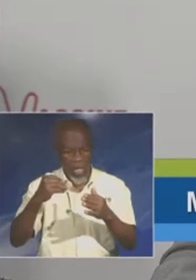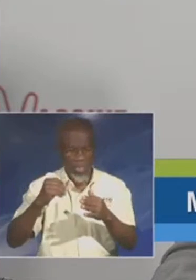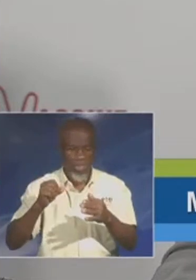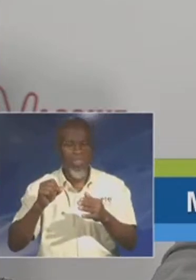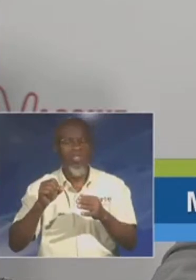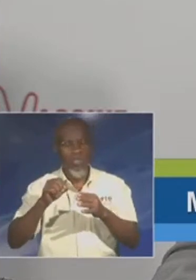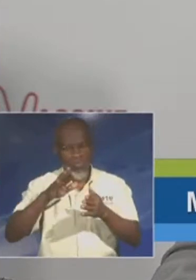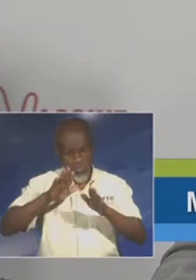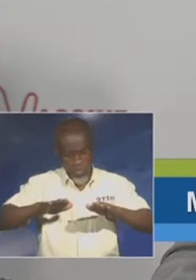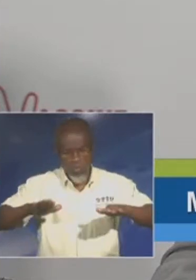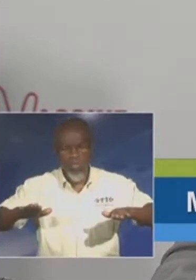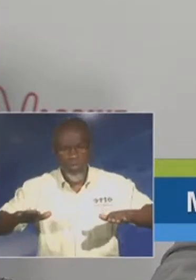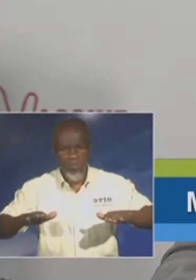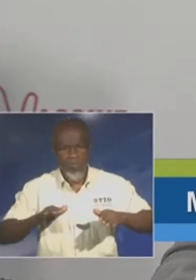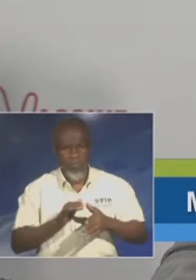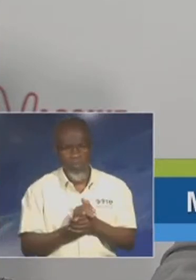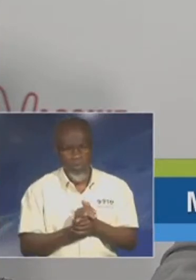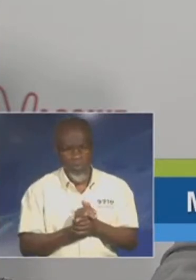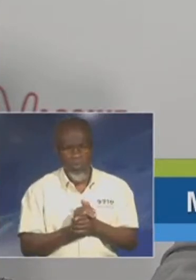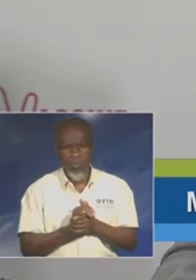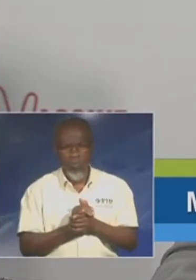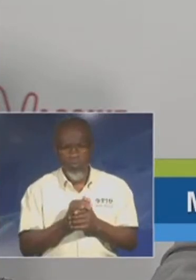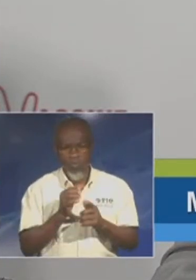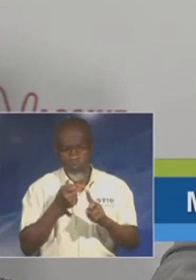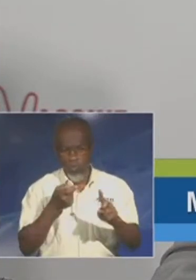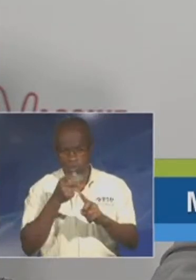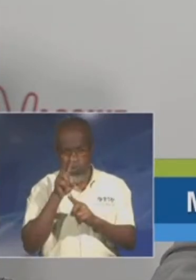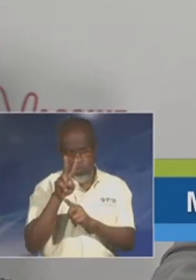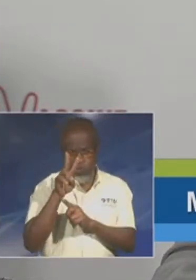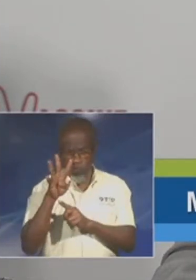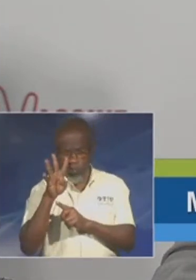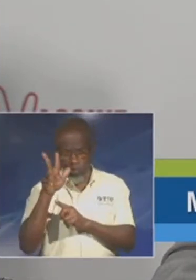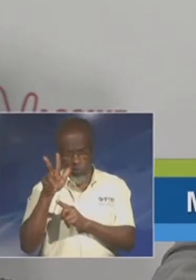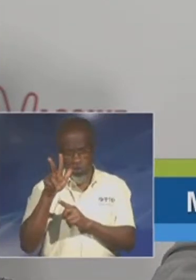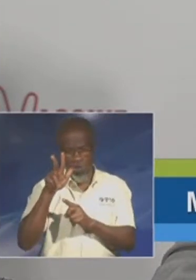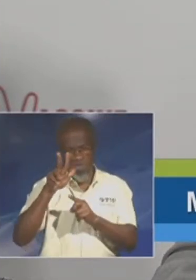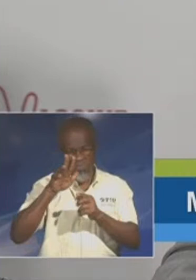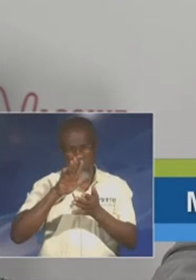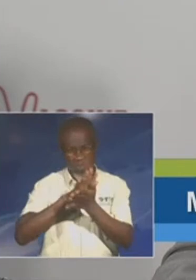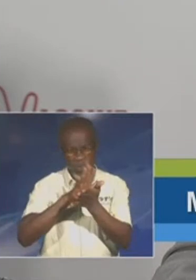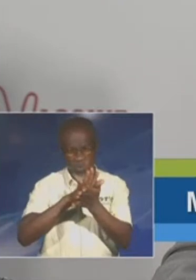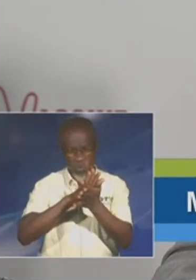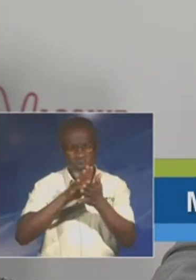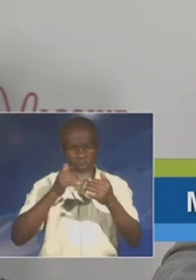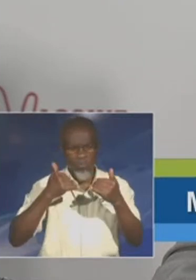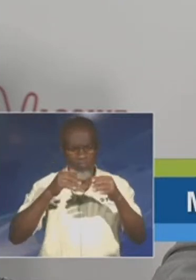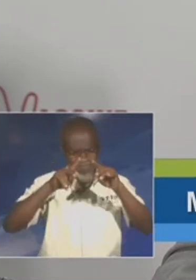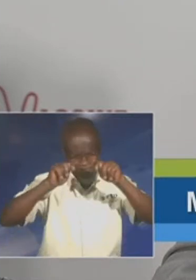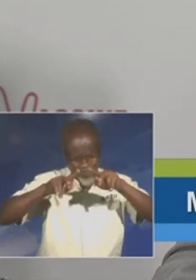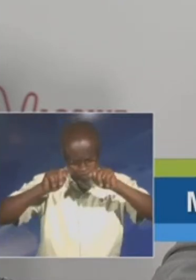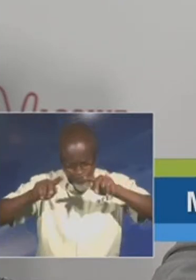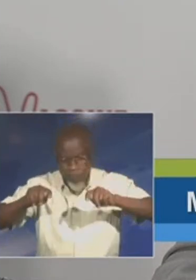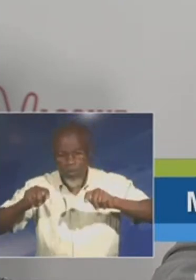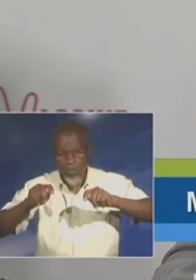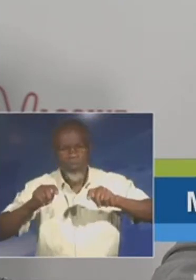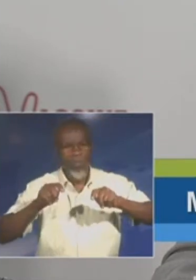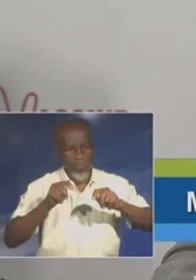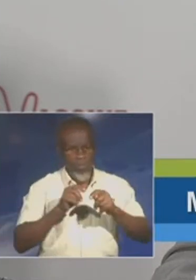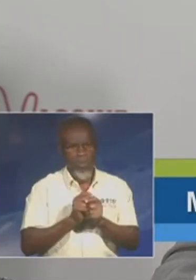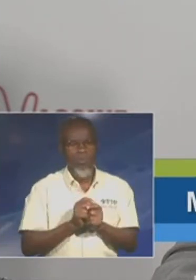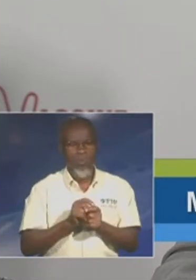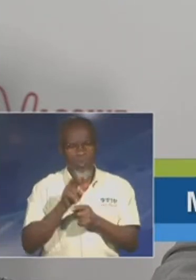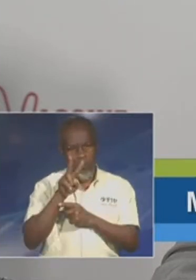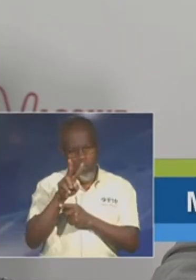of 243 schools reporting. So as soon as we get more information again from the Ministry